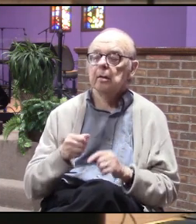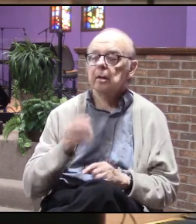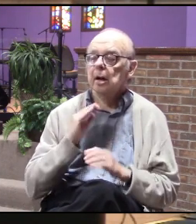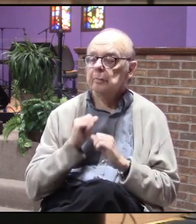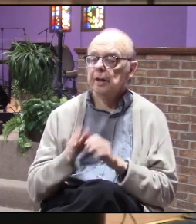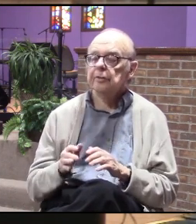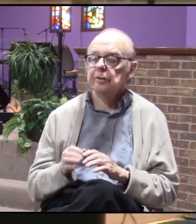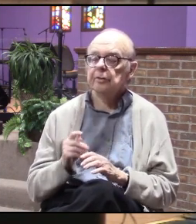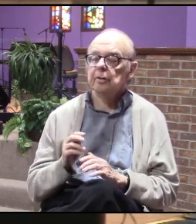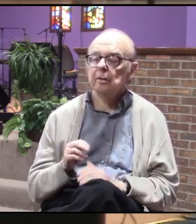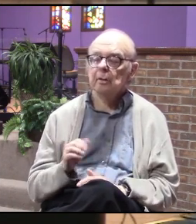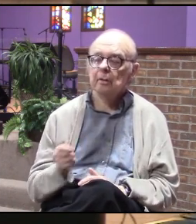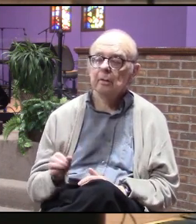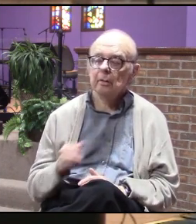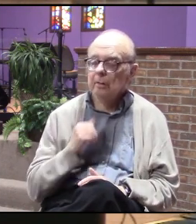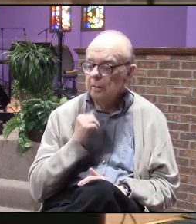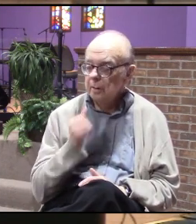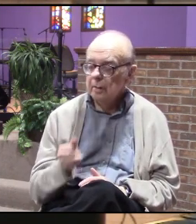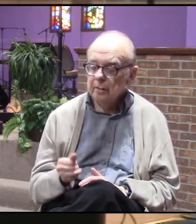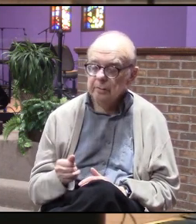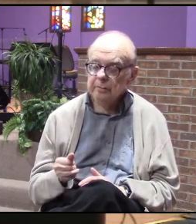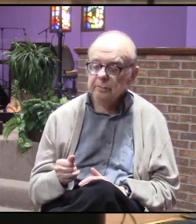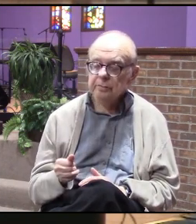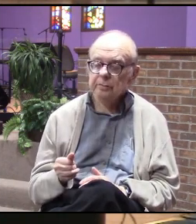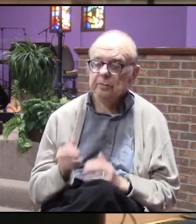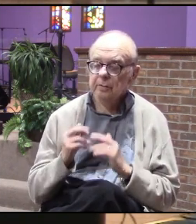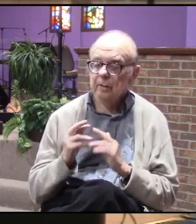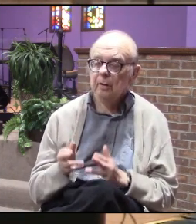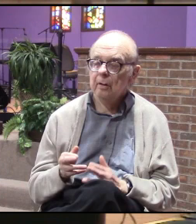him. And it was not a response to